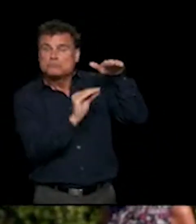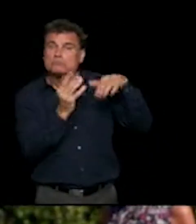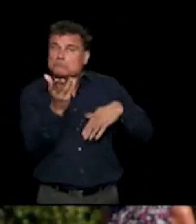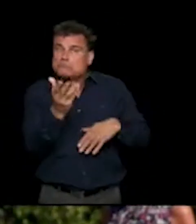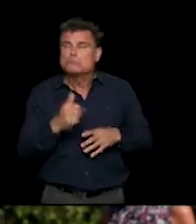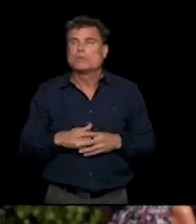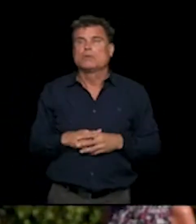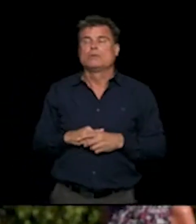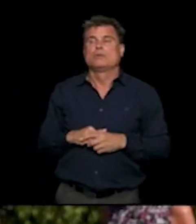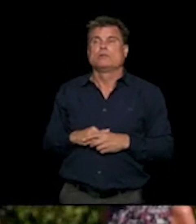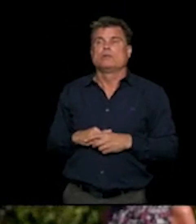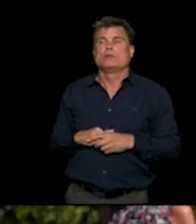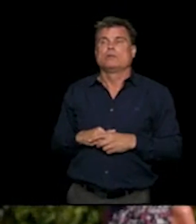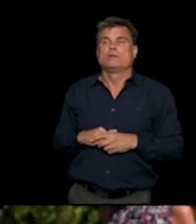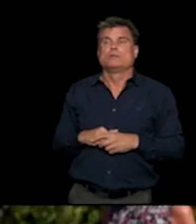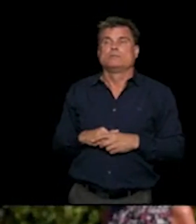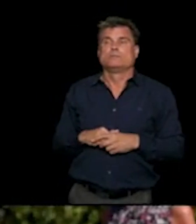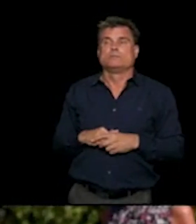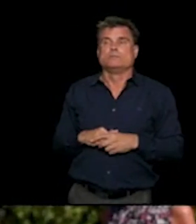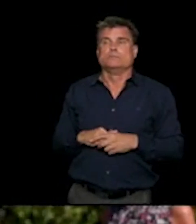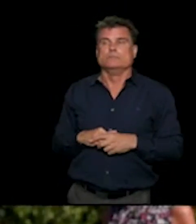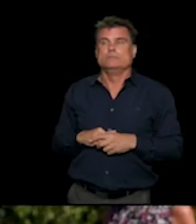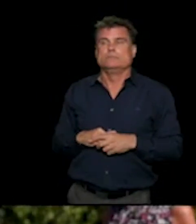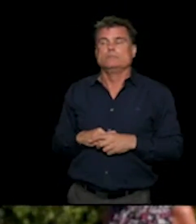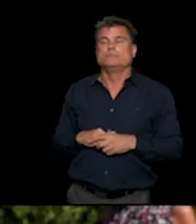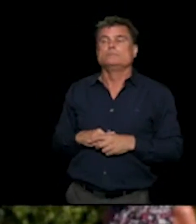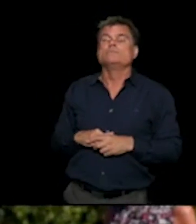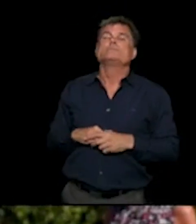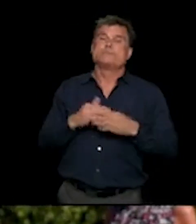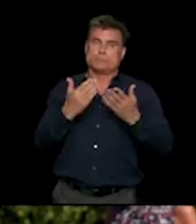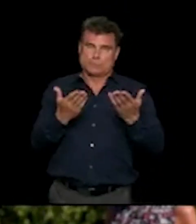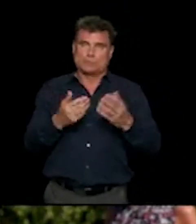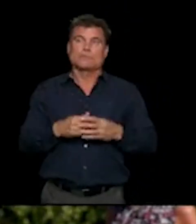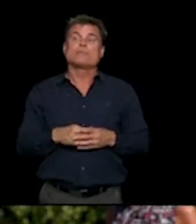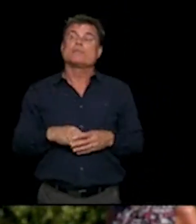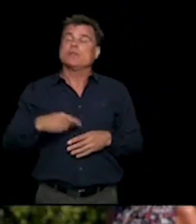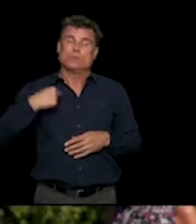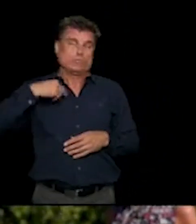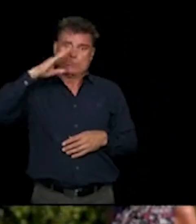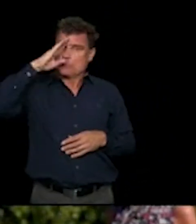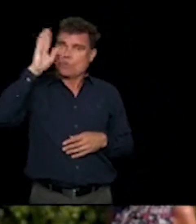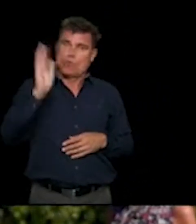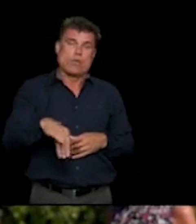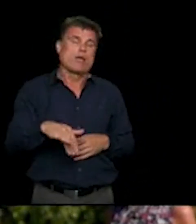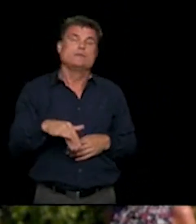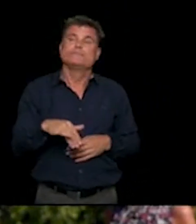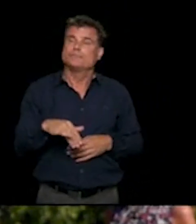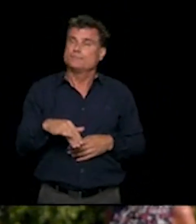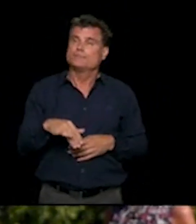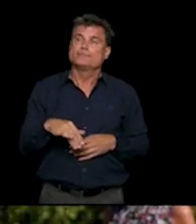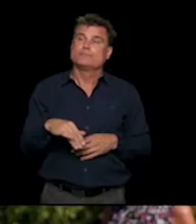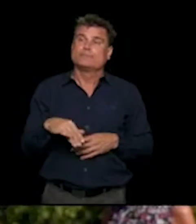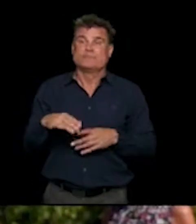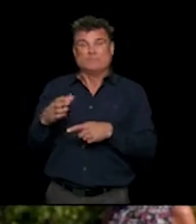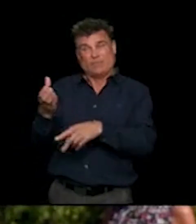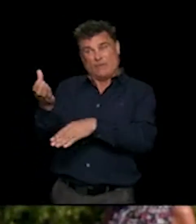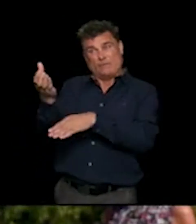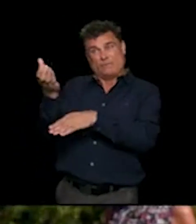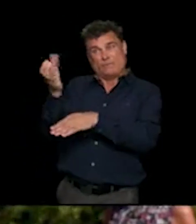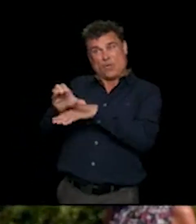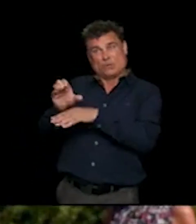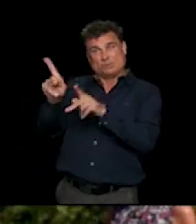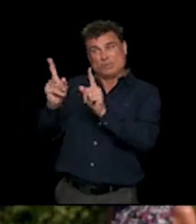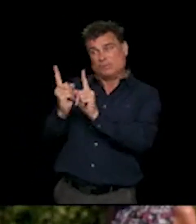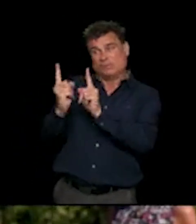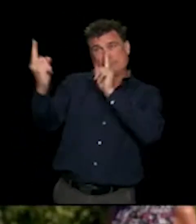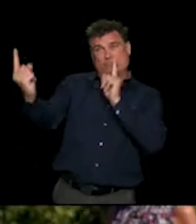recognize that we're in the middle of a global pandemic, which has forced physical distancing in our shelter spaces, has meant that people